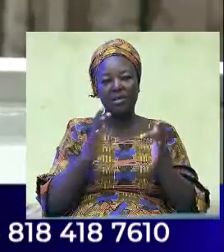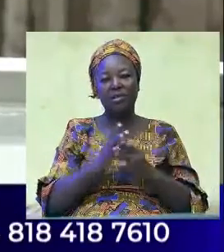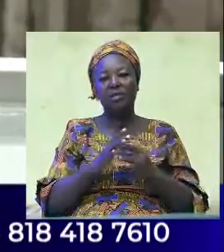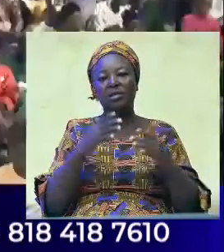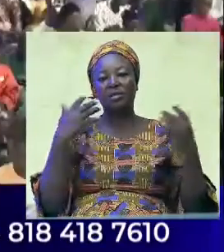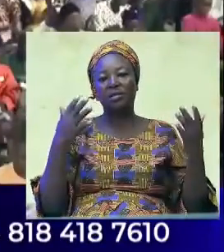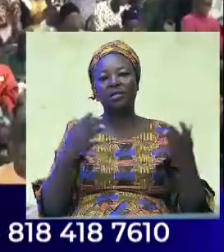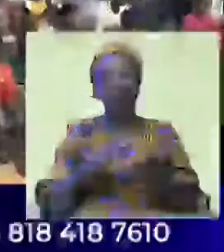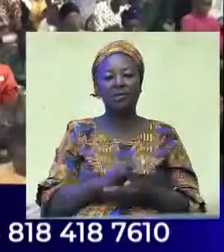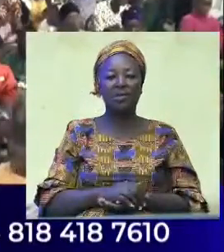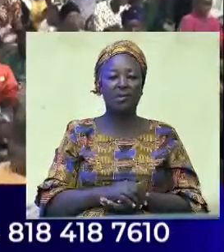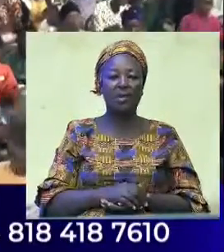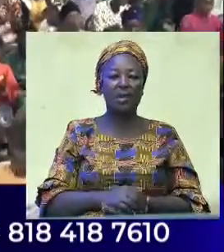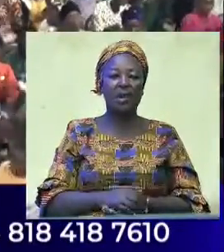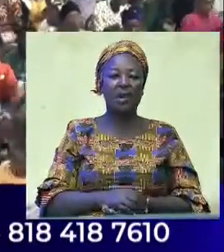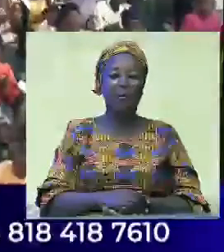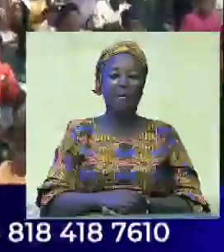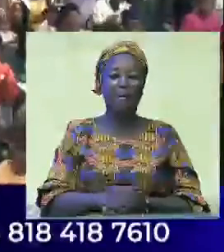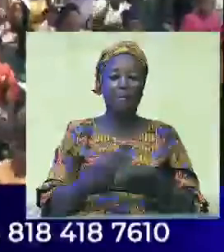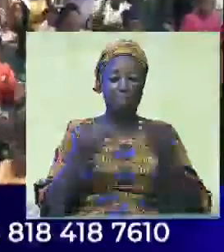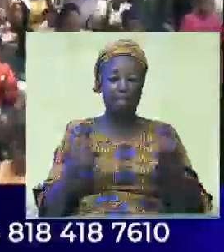hand together for Jesus.